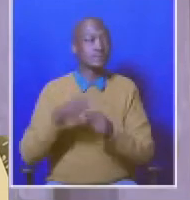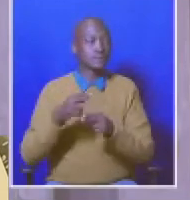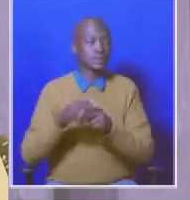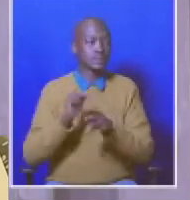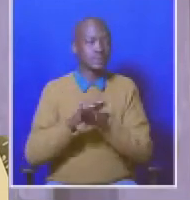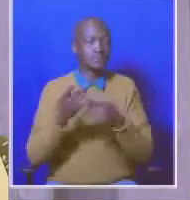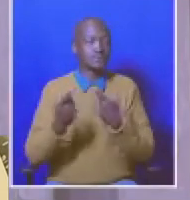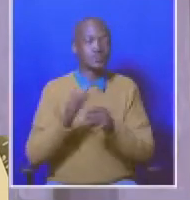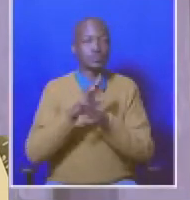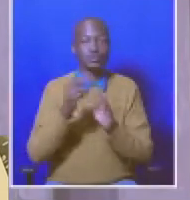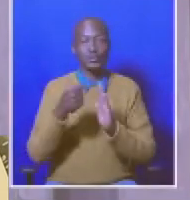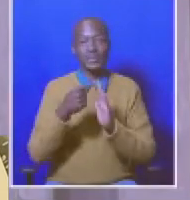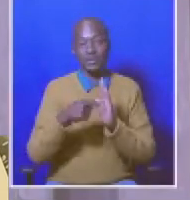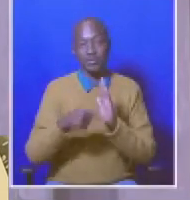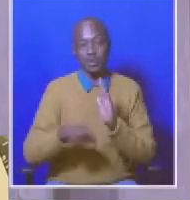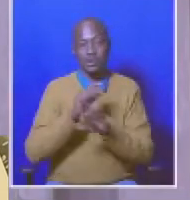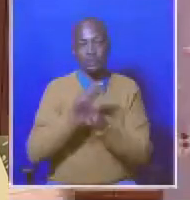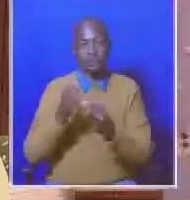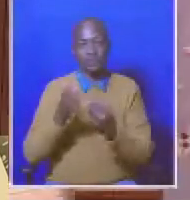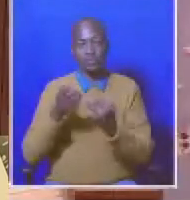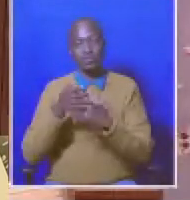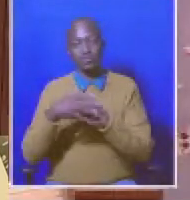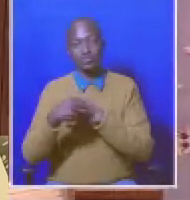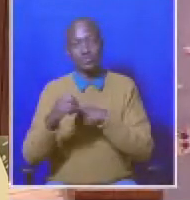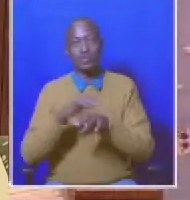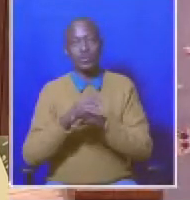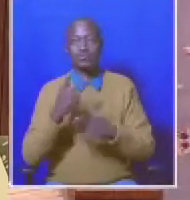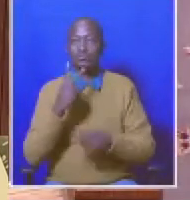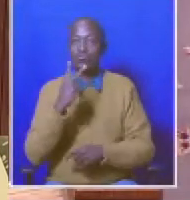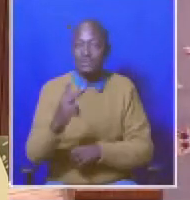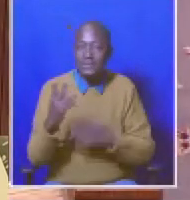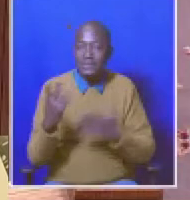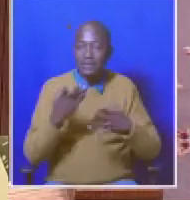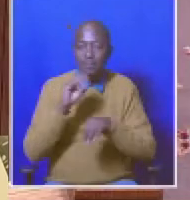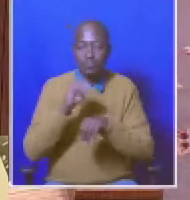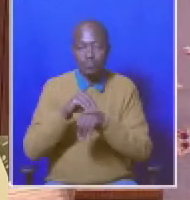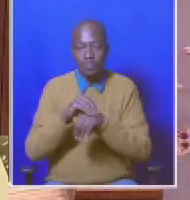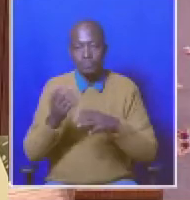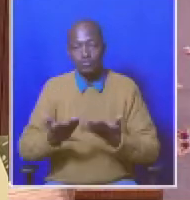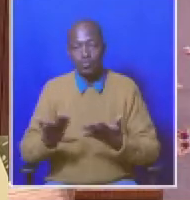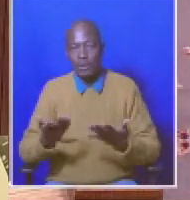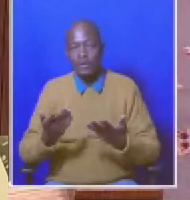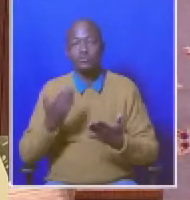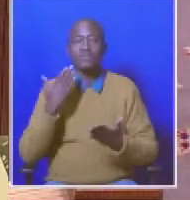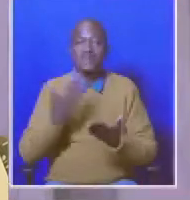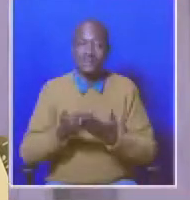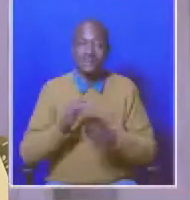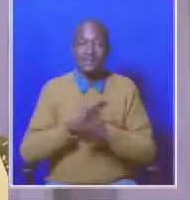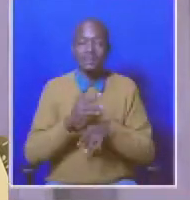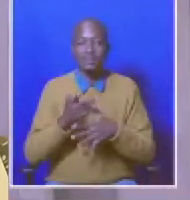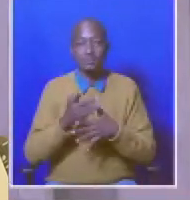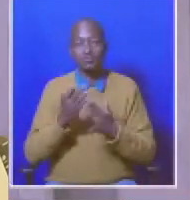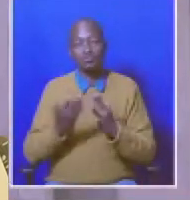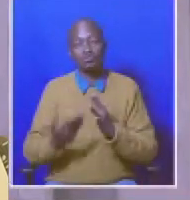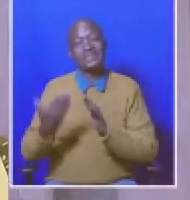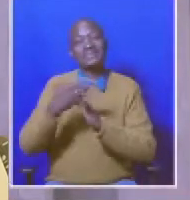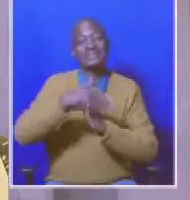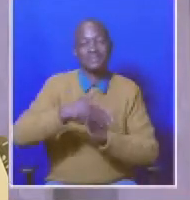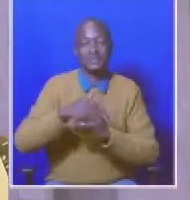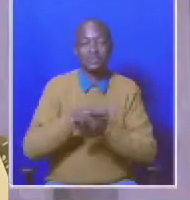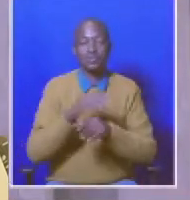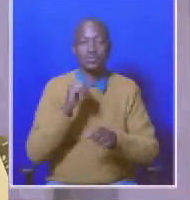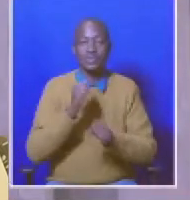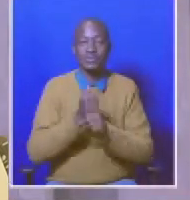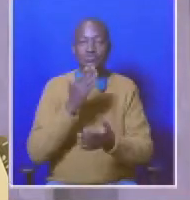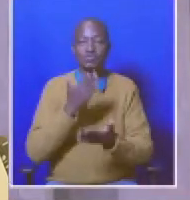audit throughout to pick up where these problems are, to be able to intervene to ensure that we